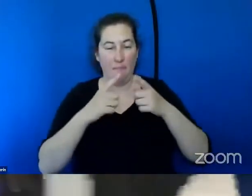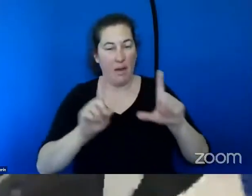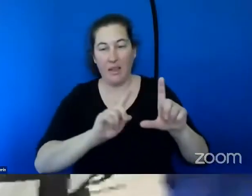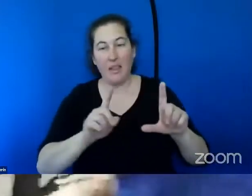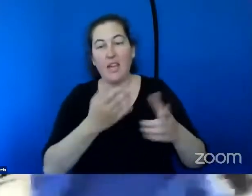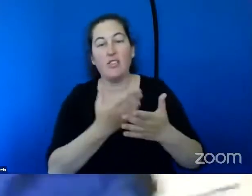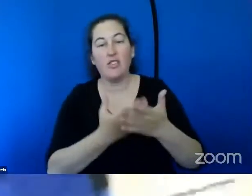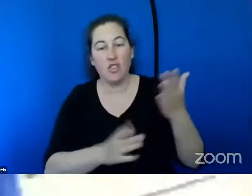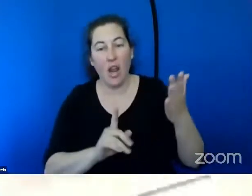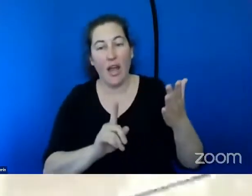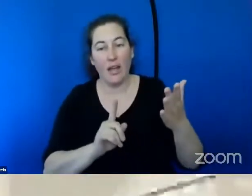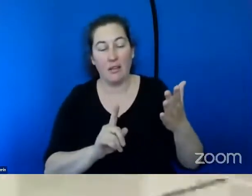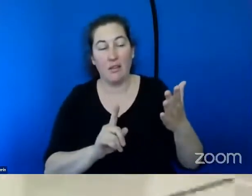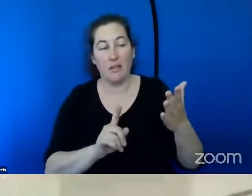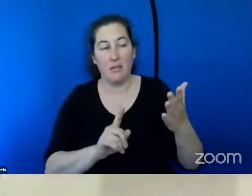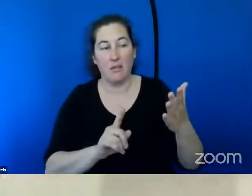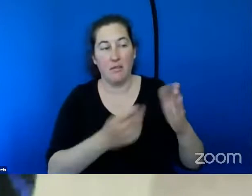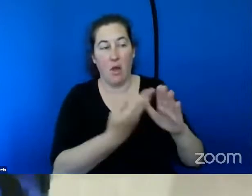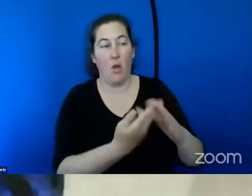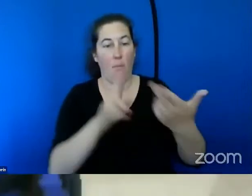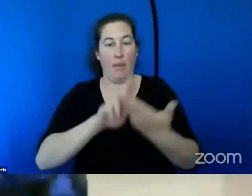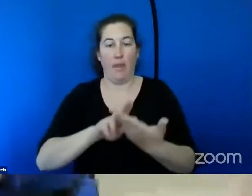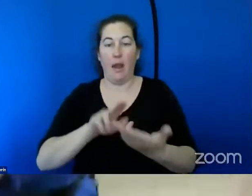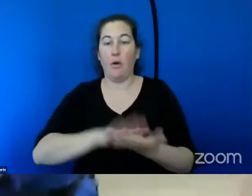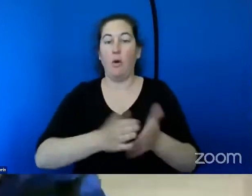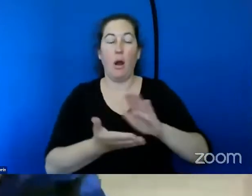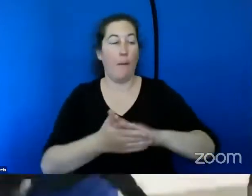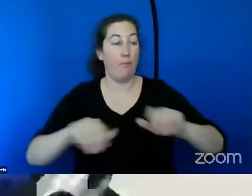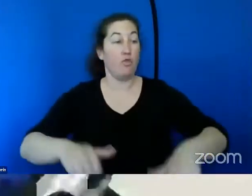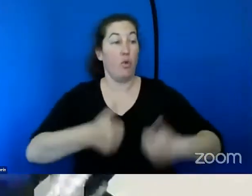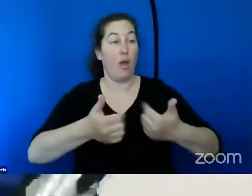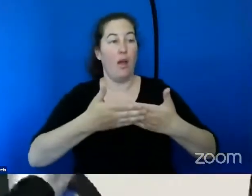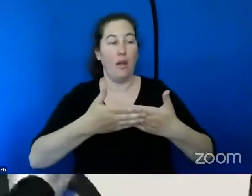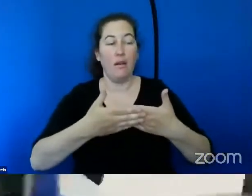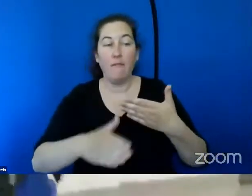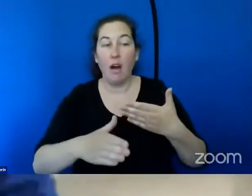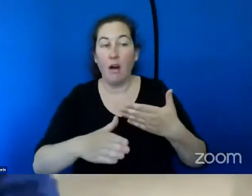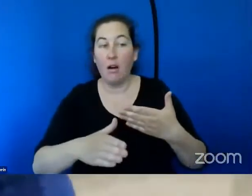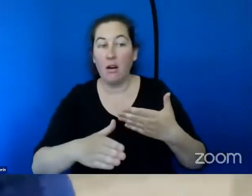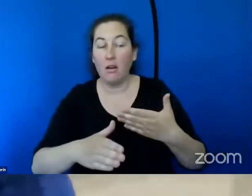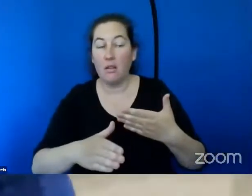side, not emptying everything out. Now, this is